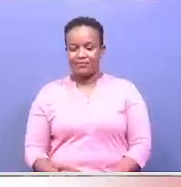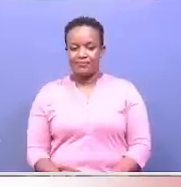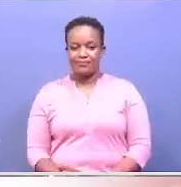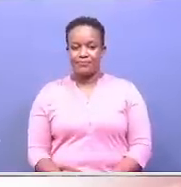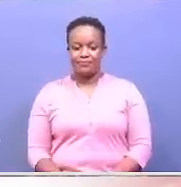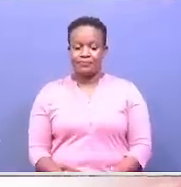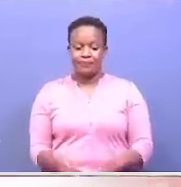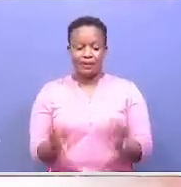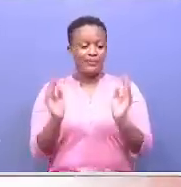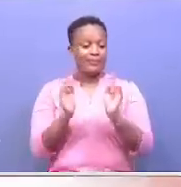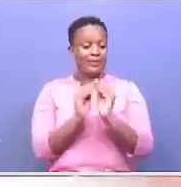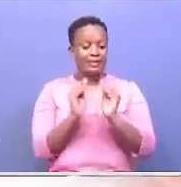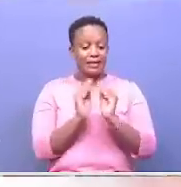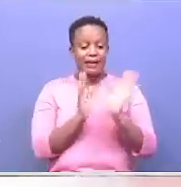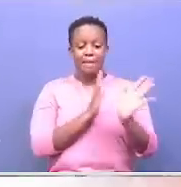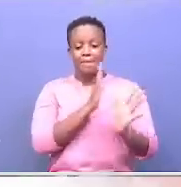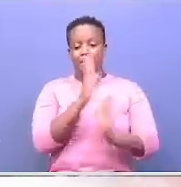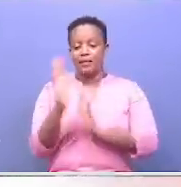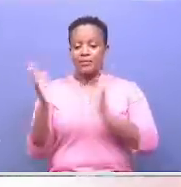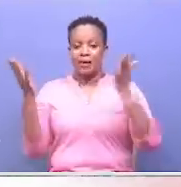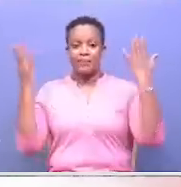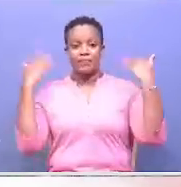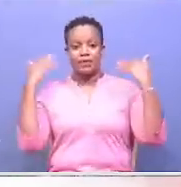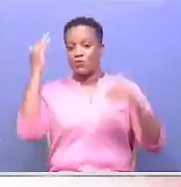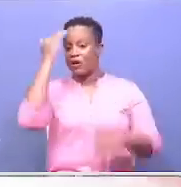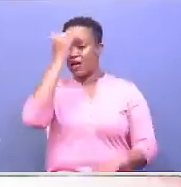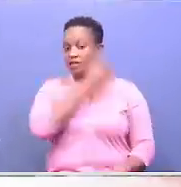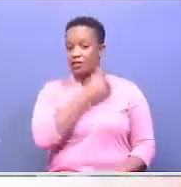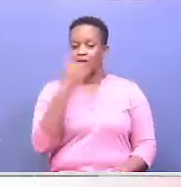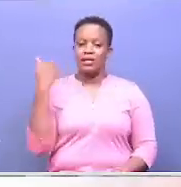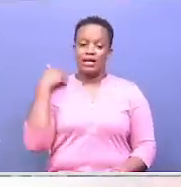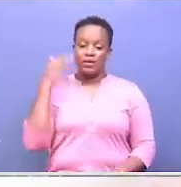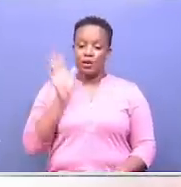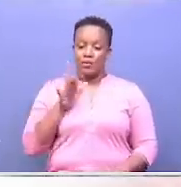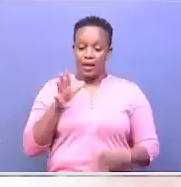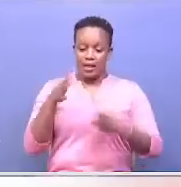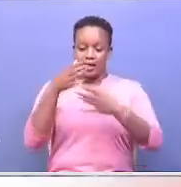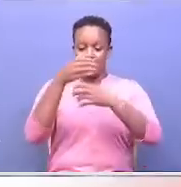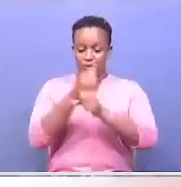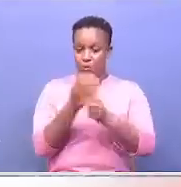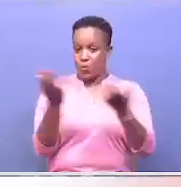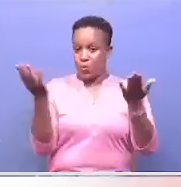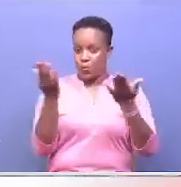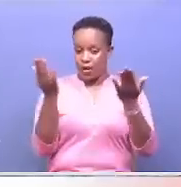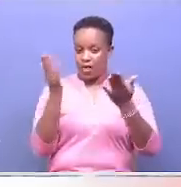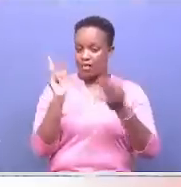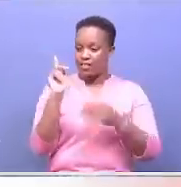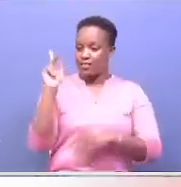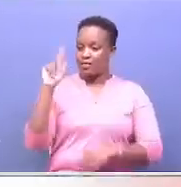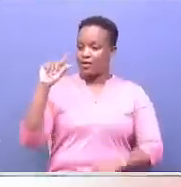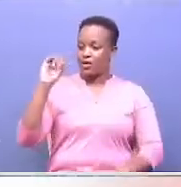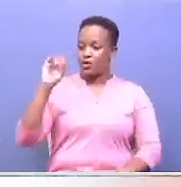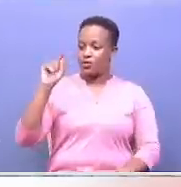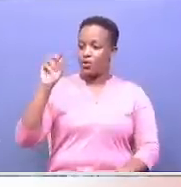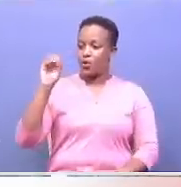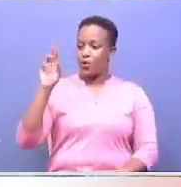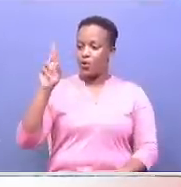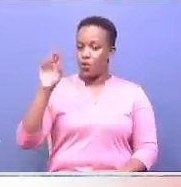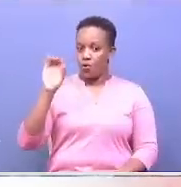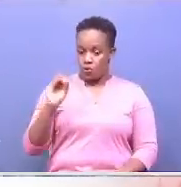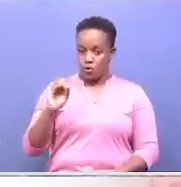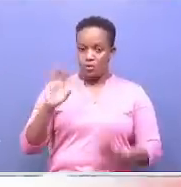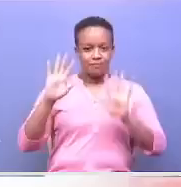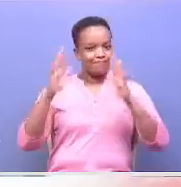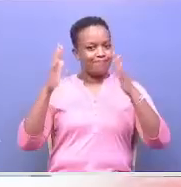At a meeting organized by the Meru Catholic Women Association at the consulate grounds in Gitoro for a special celebration of